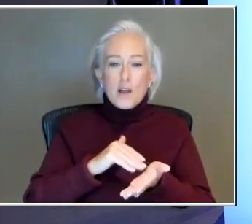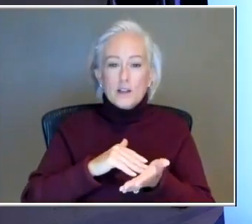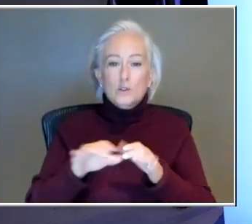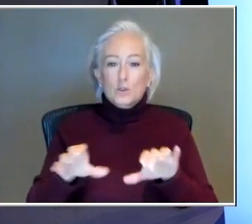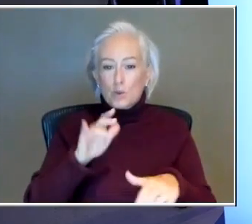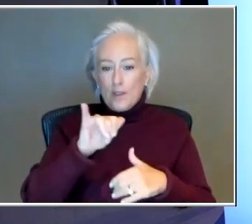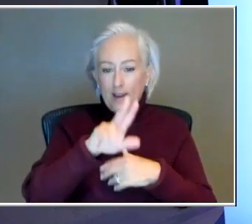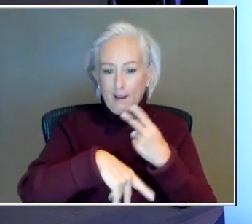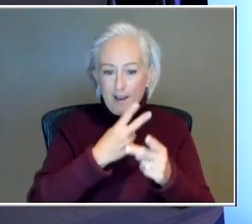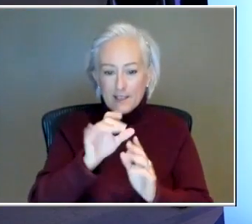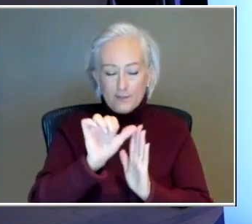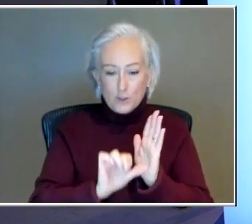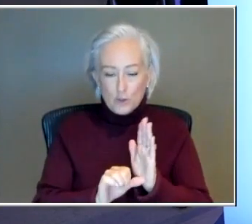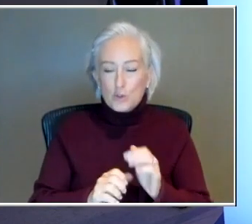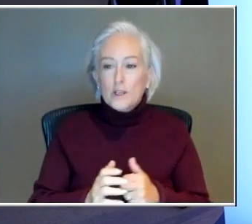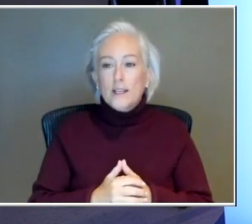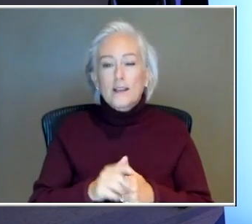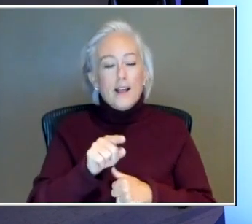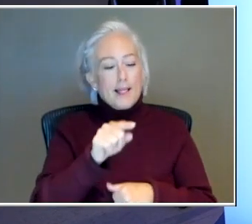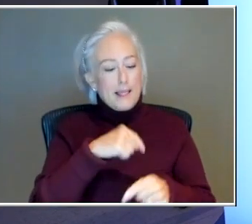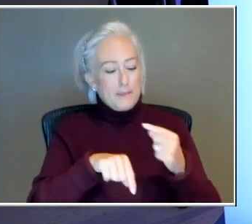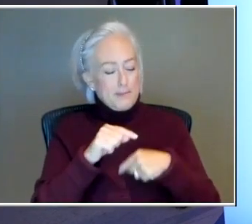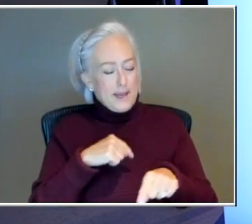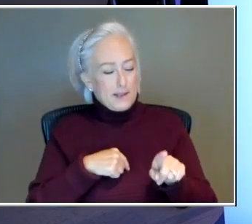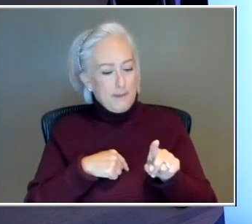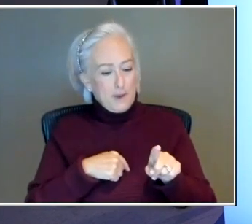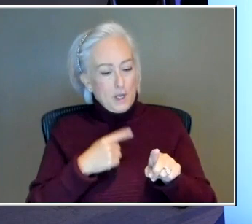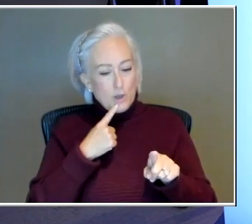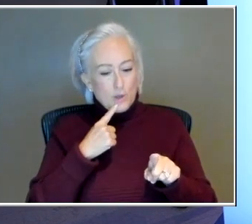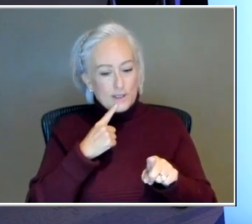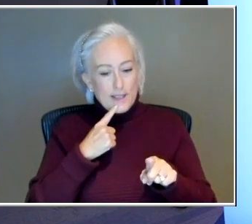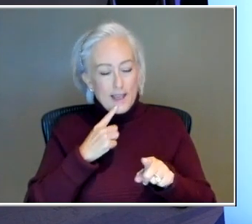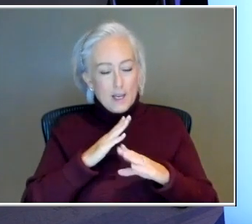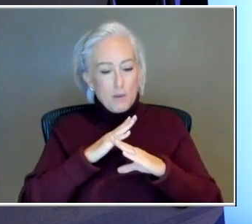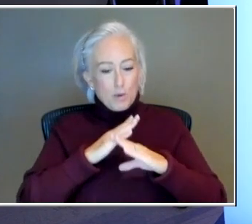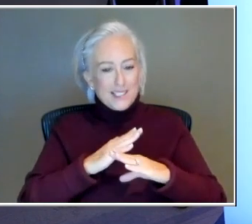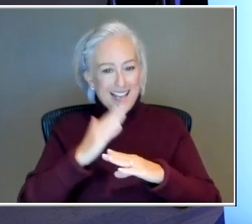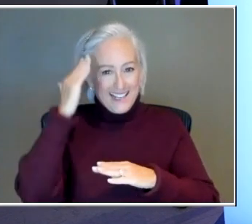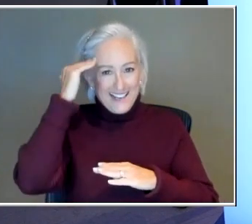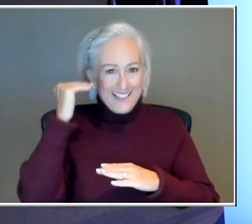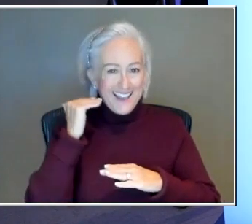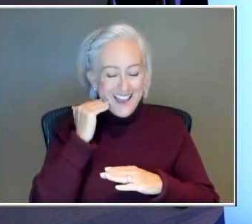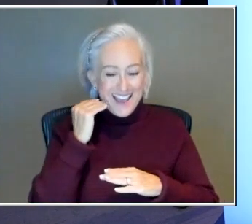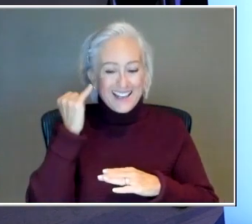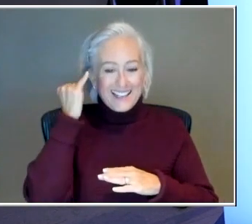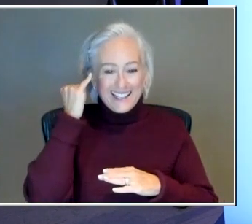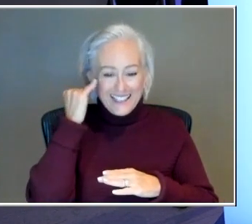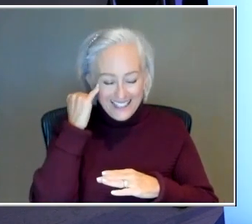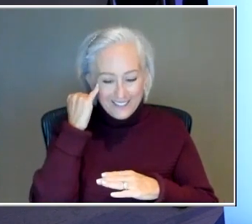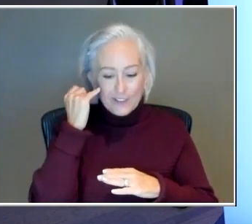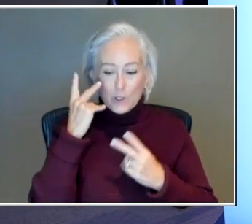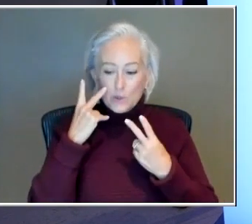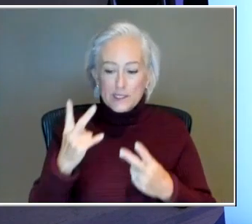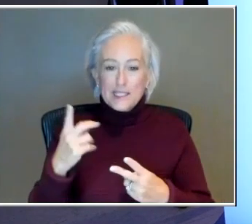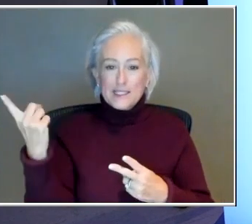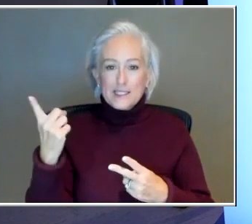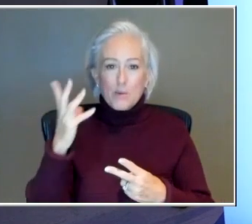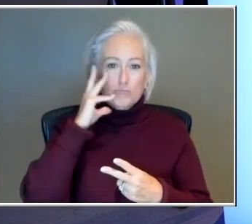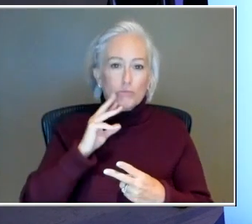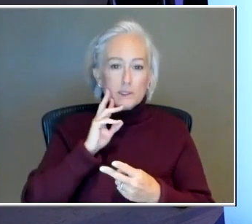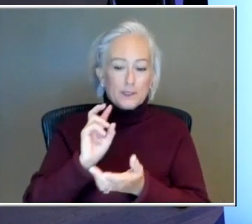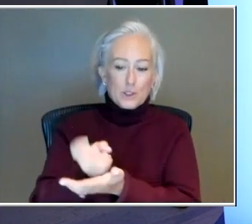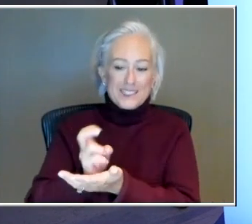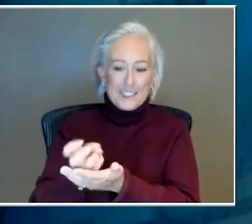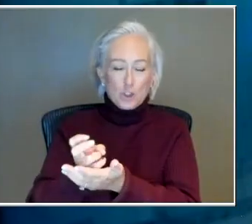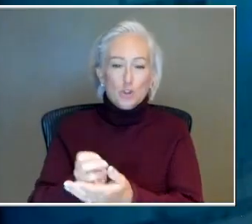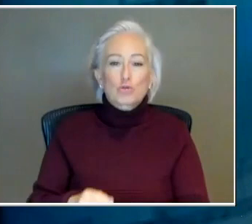I do want to back up though on something. You said protecting the head if you see somebody having a seizure. What else should we do if we see somebody or suspect somebody having a seizure? Yeah,